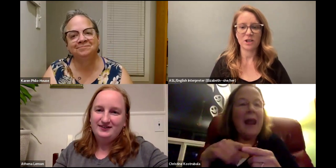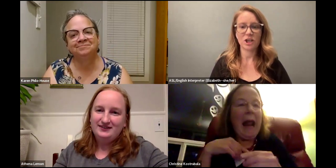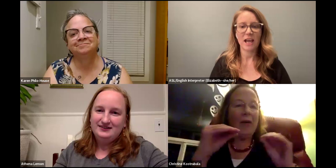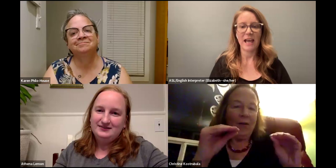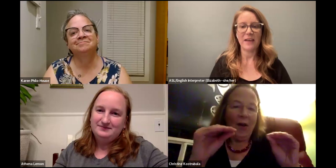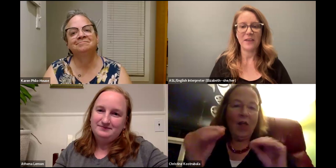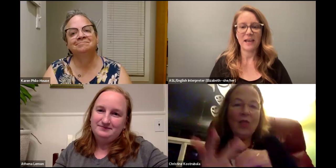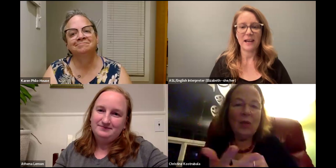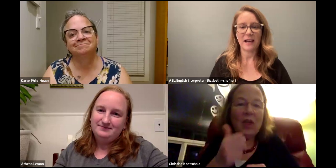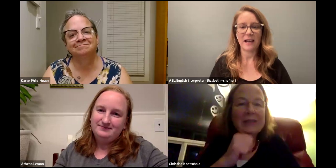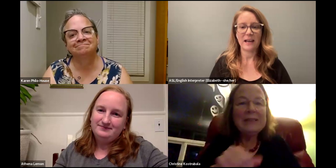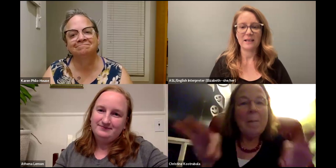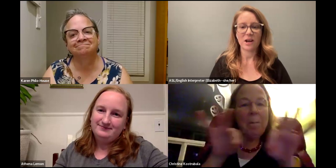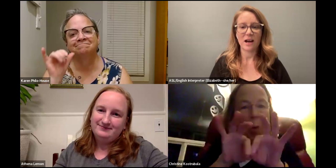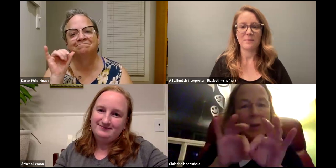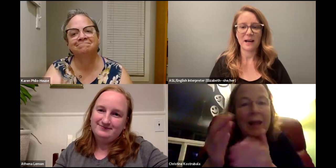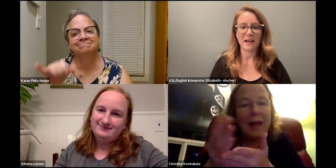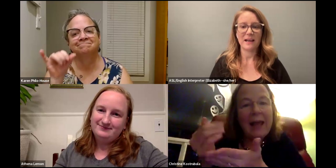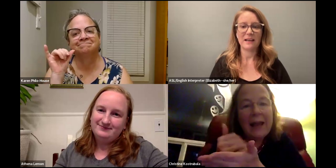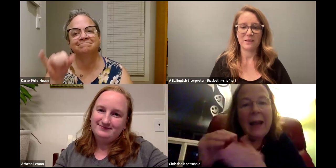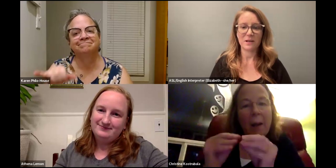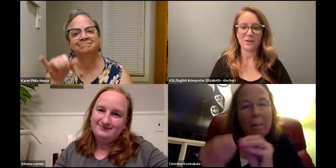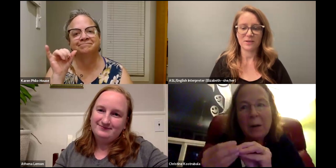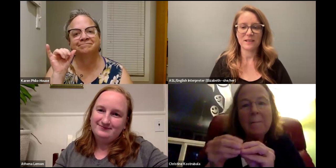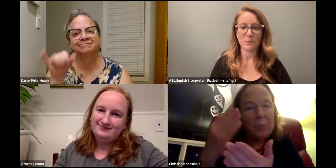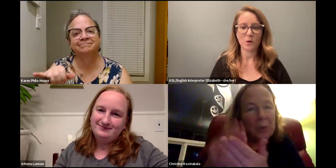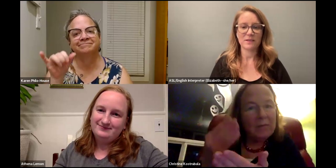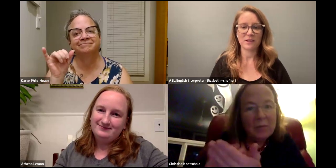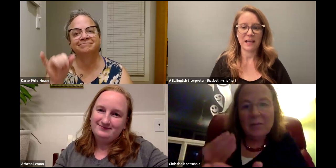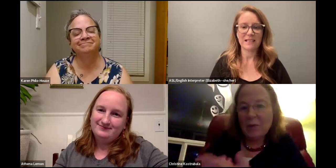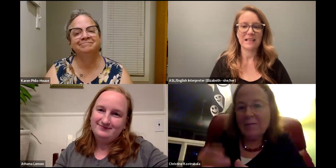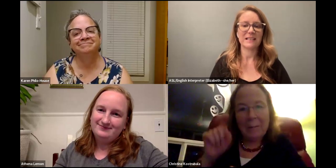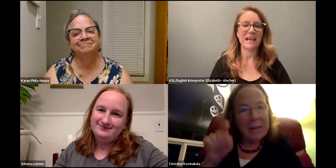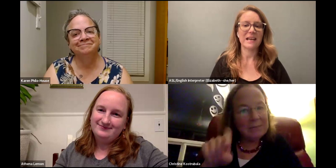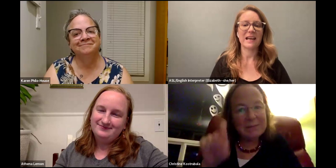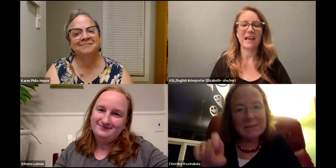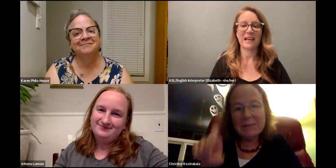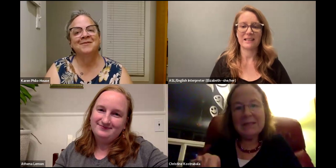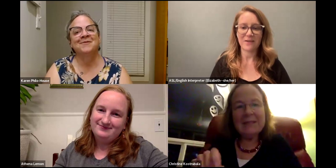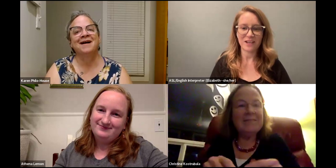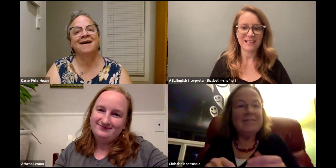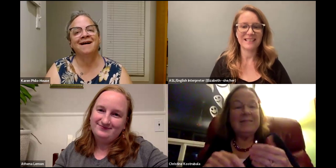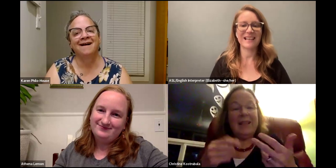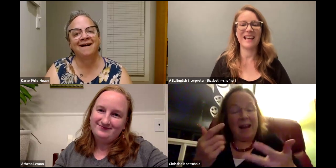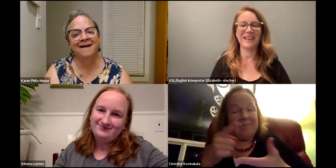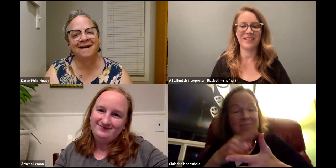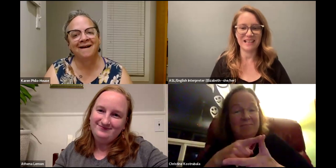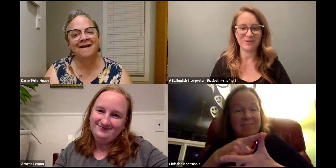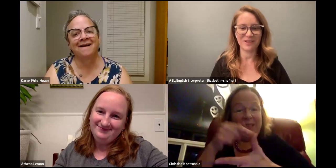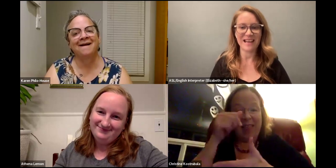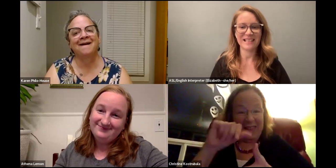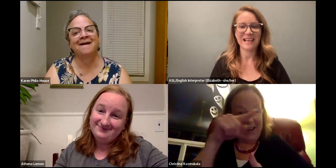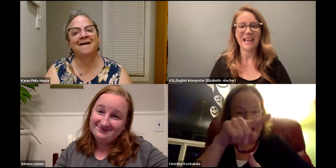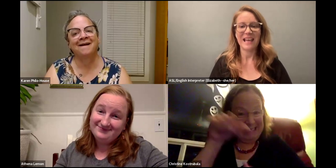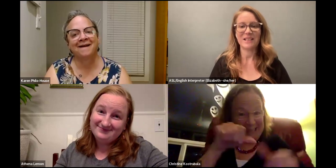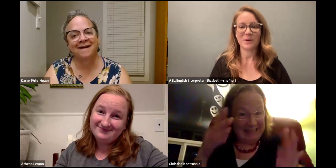for research. And then I taught my 3 girls the importance of collecting data and evidence and the